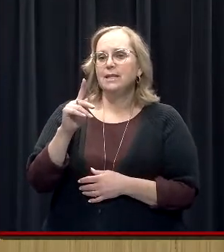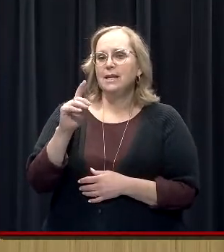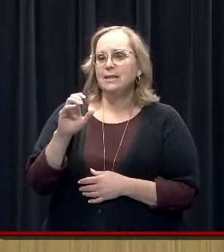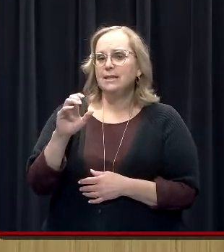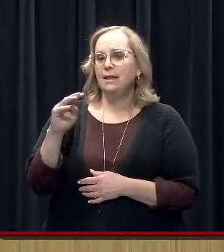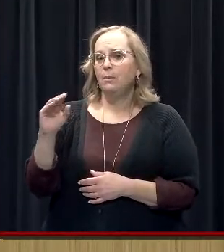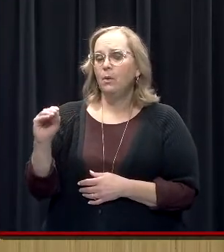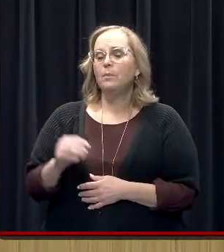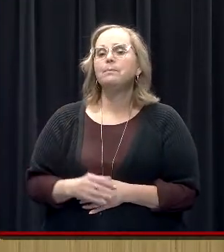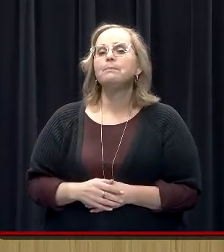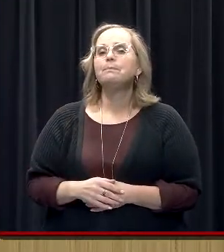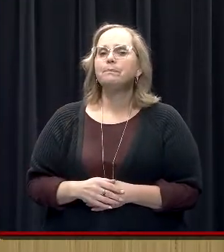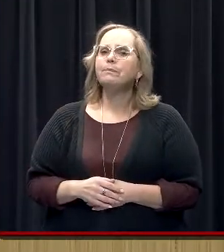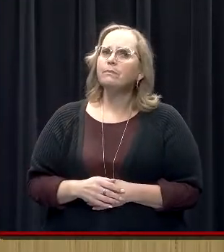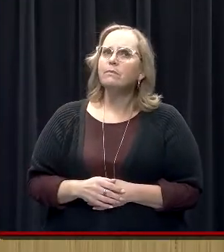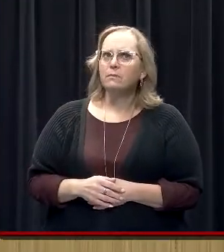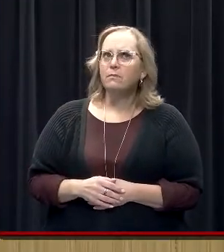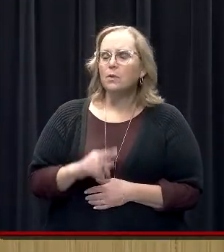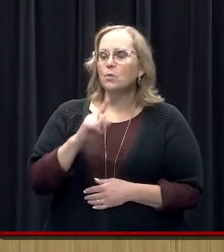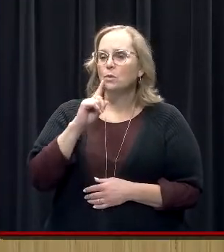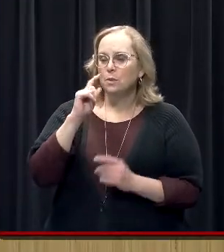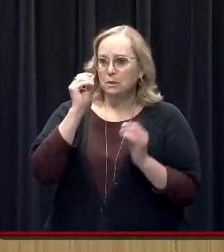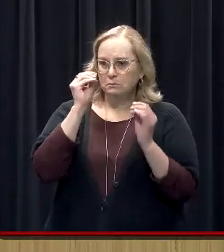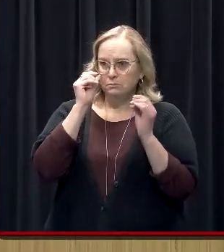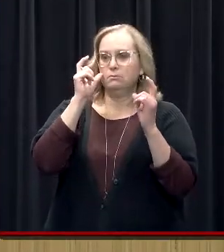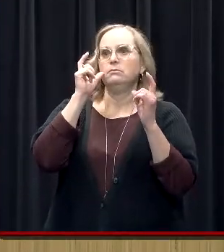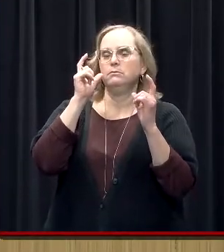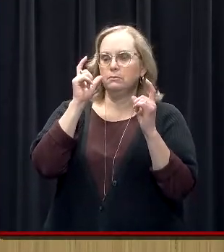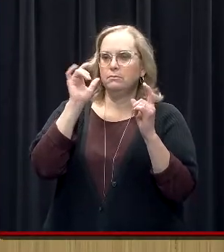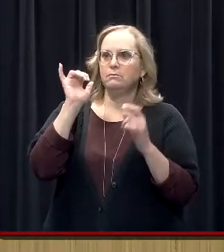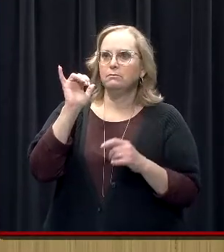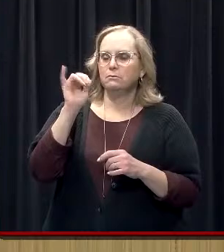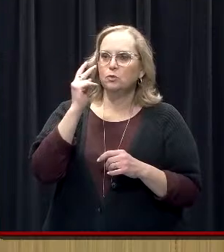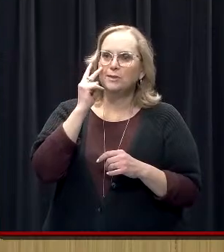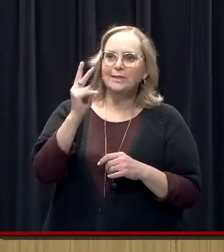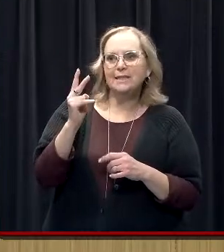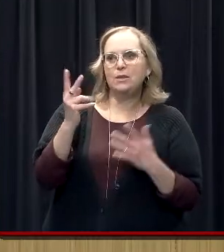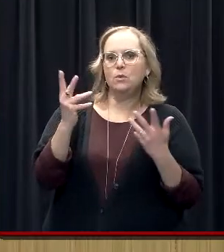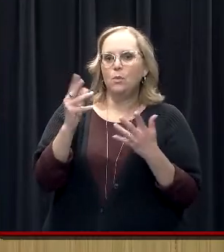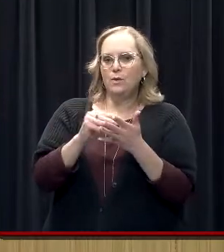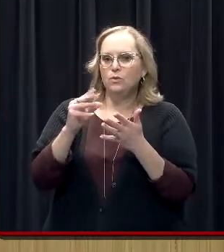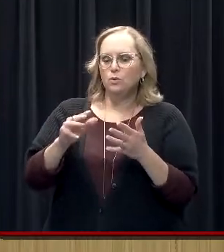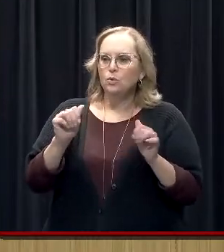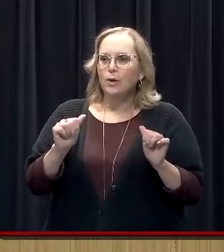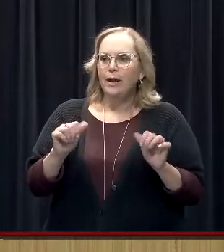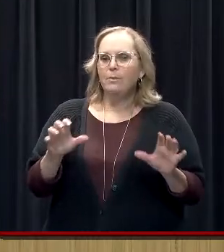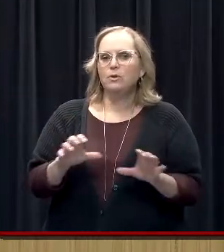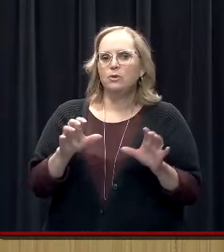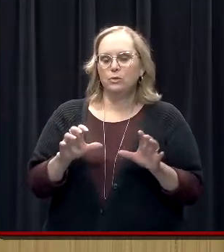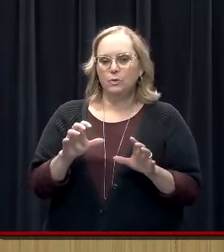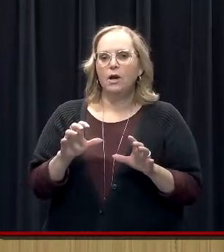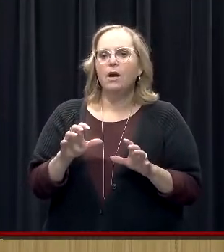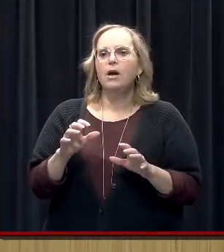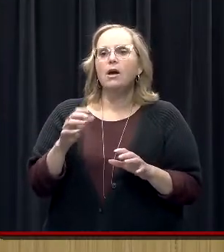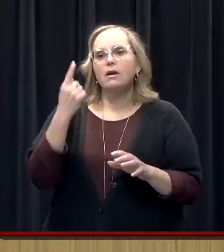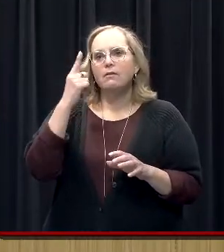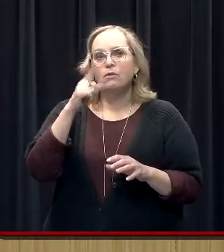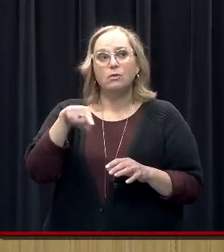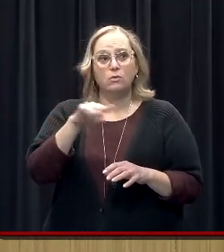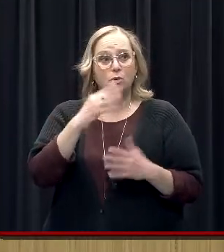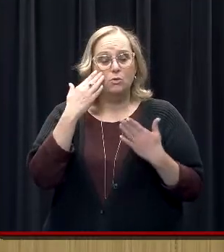was really eye-opening to see what these students were able to do. And for those that don't know, 3DE